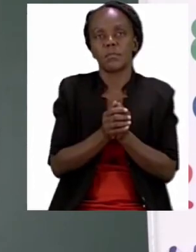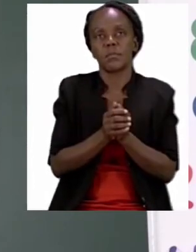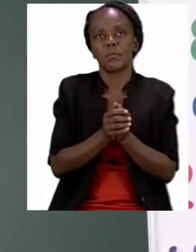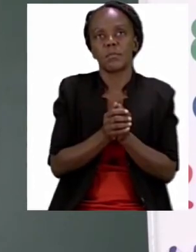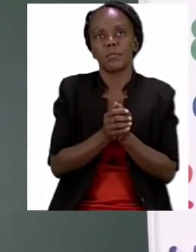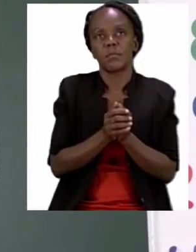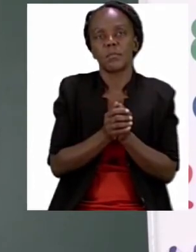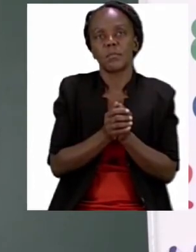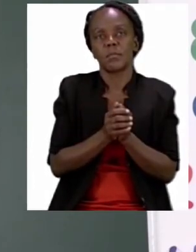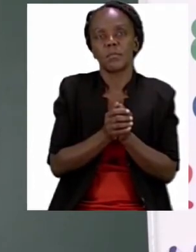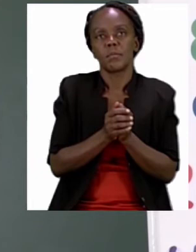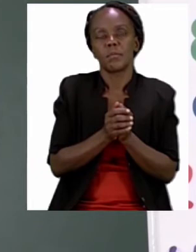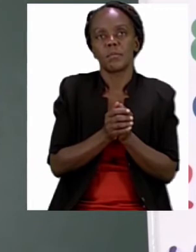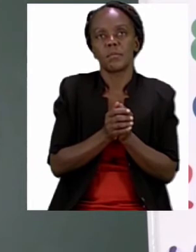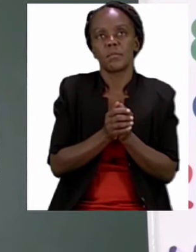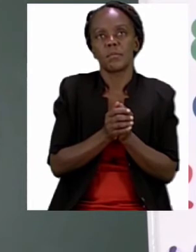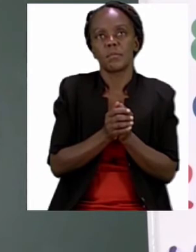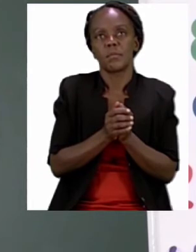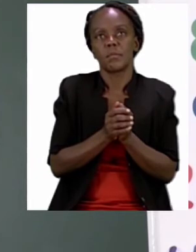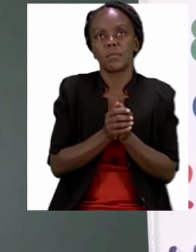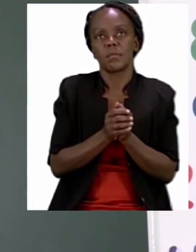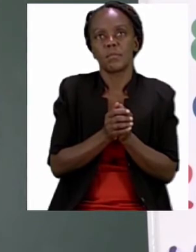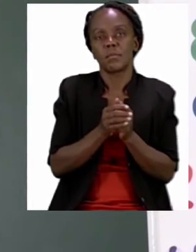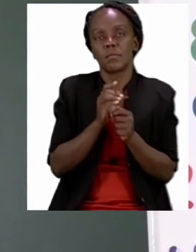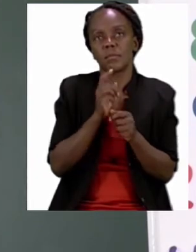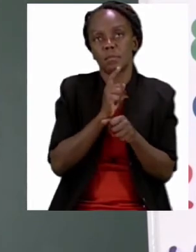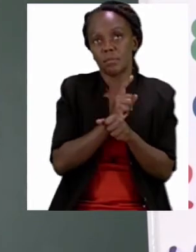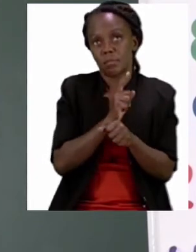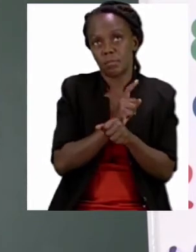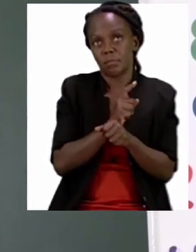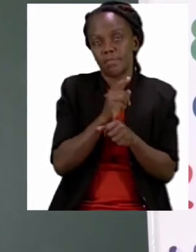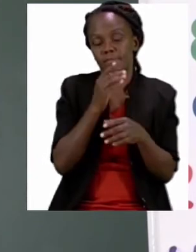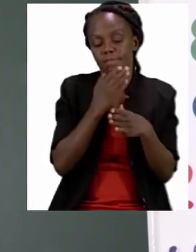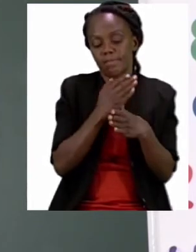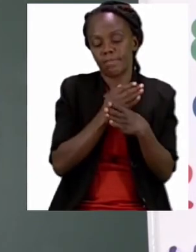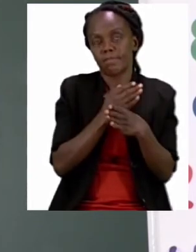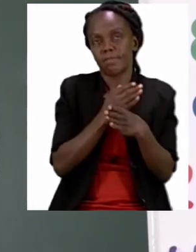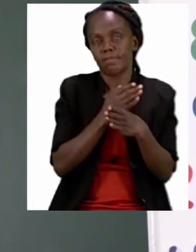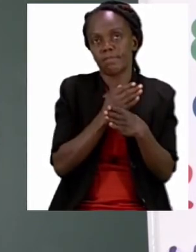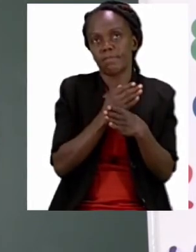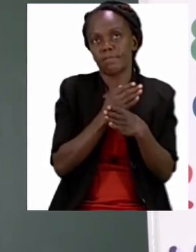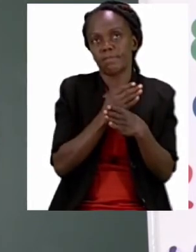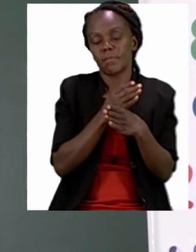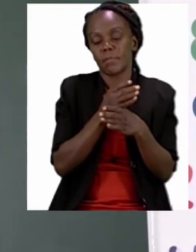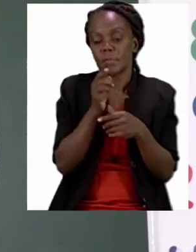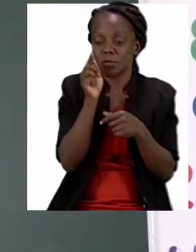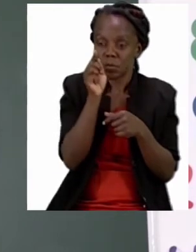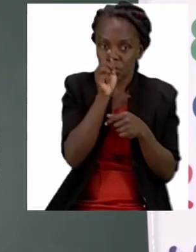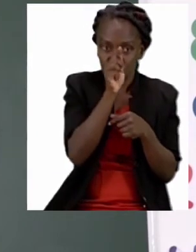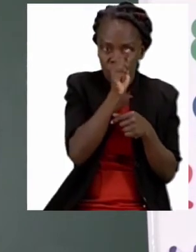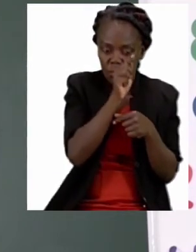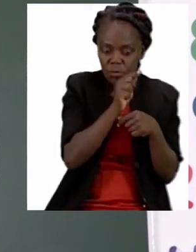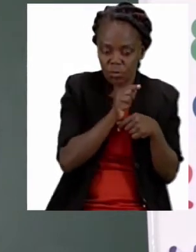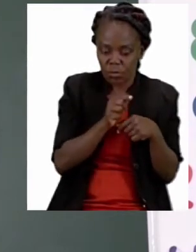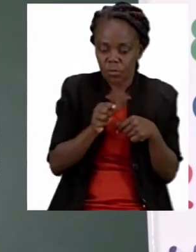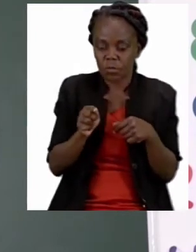corners. For our first exercise, we need to trace the square. So I want